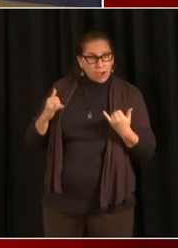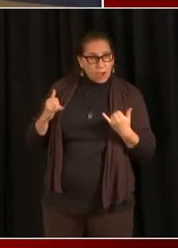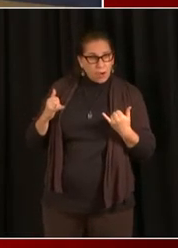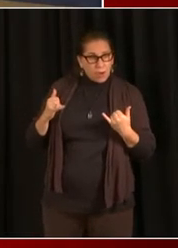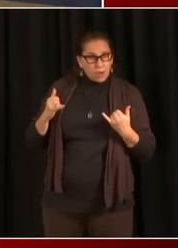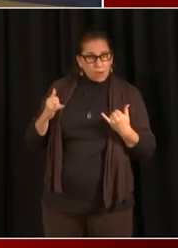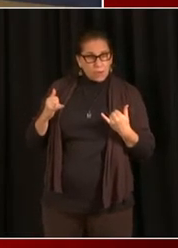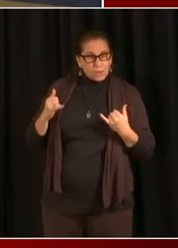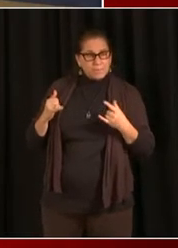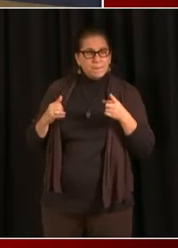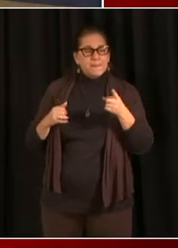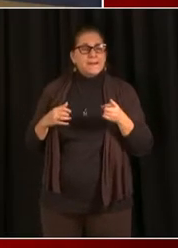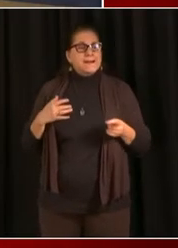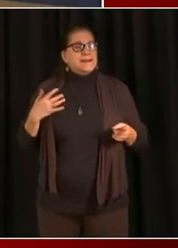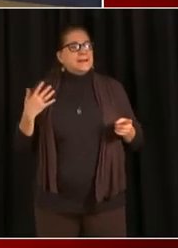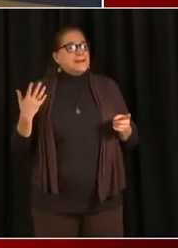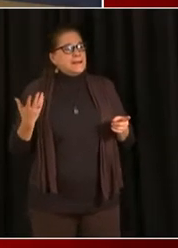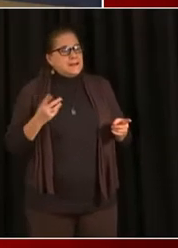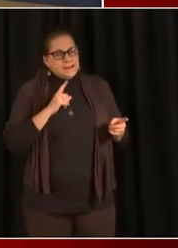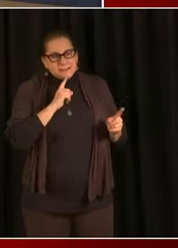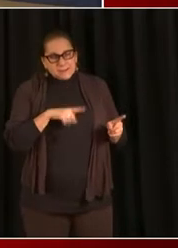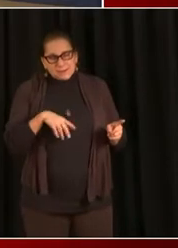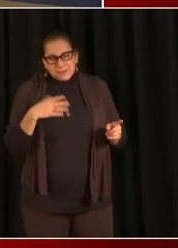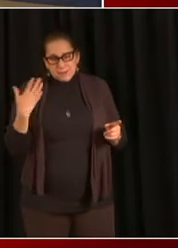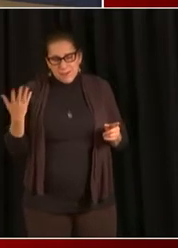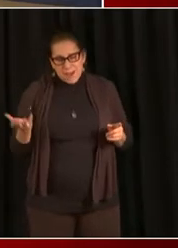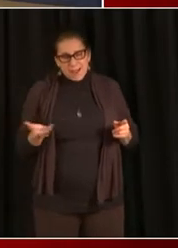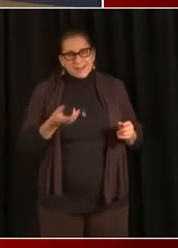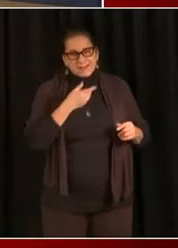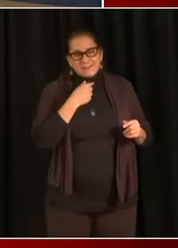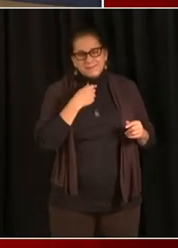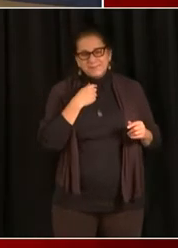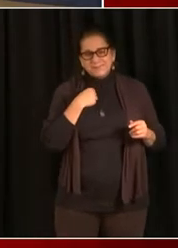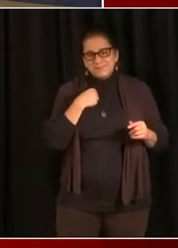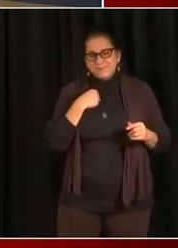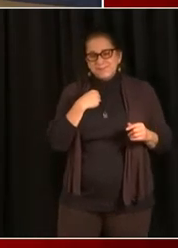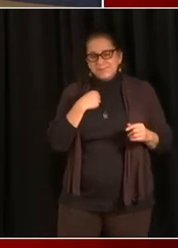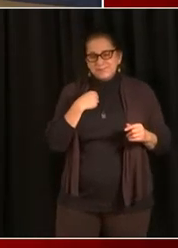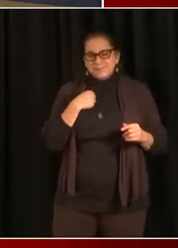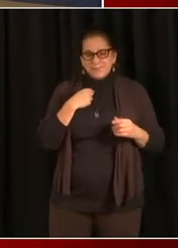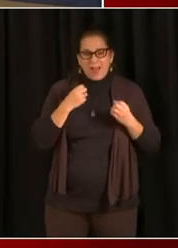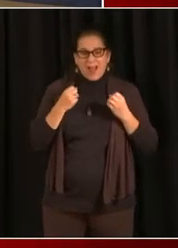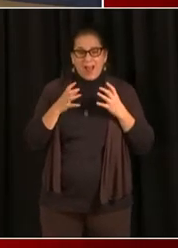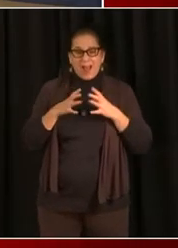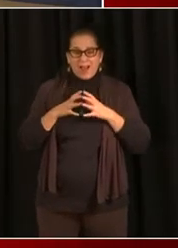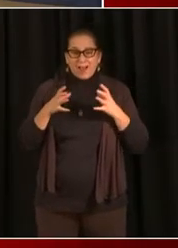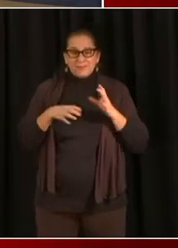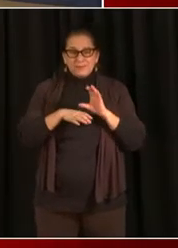year? Well, we have an online stores since we came here 3